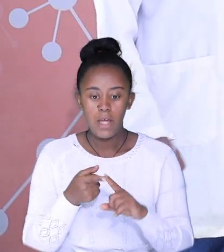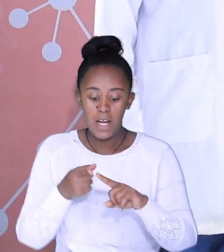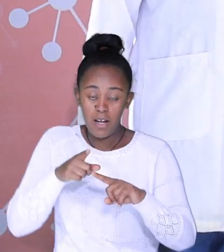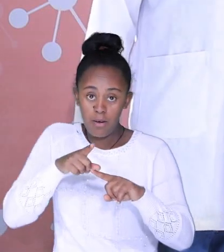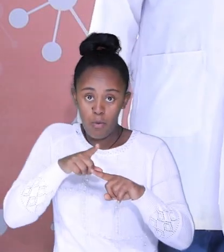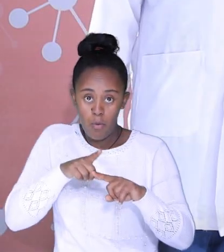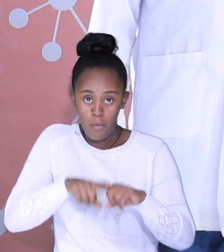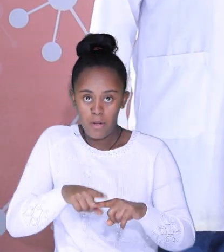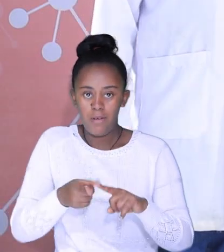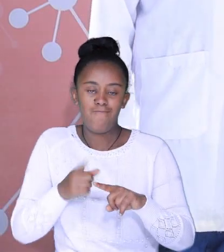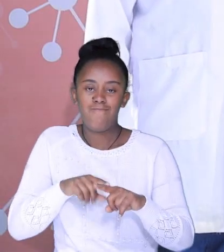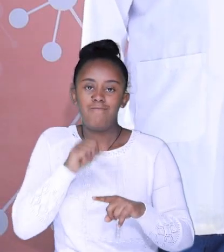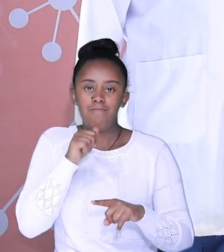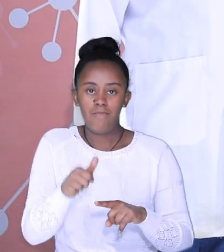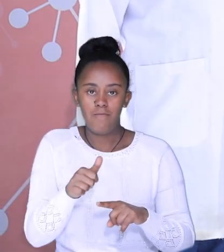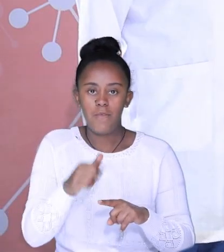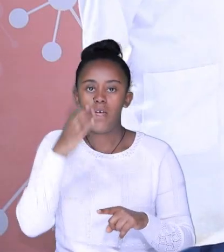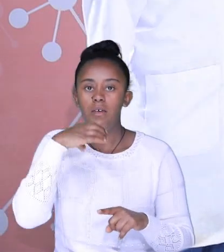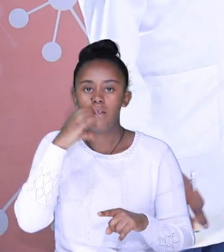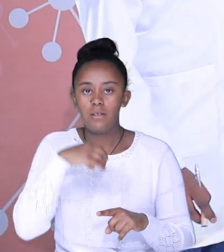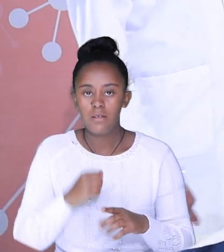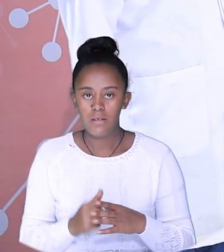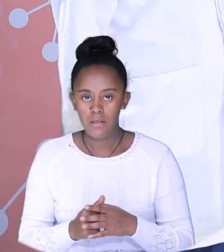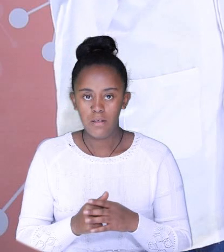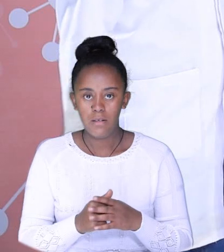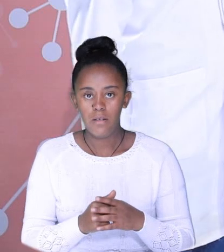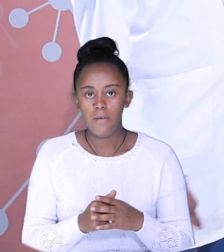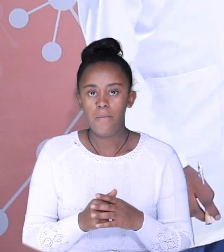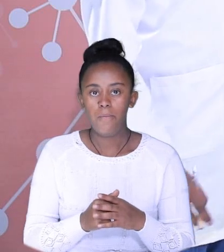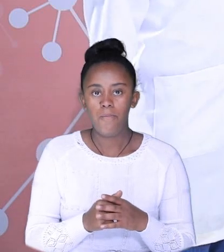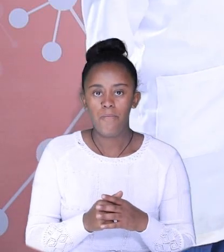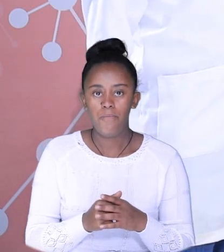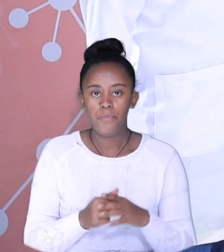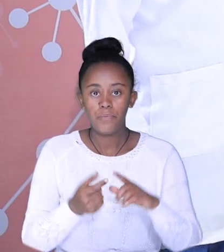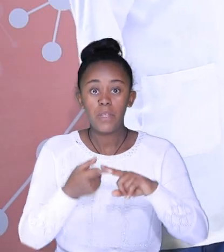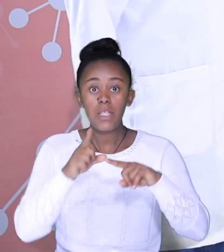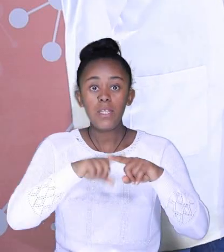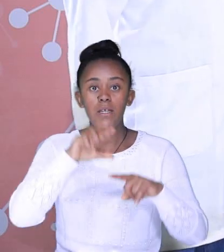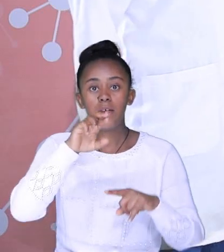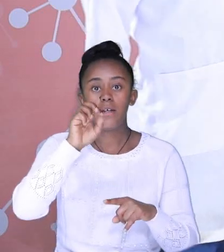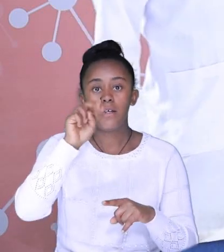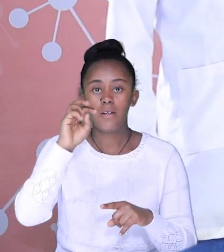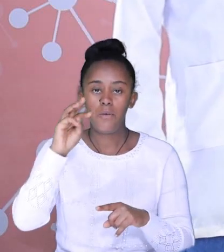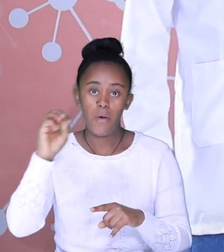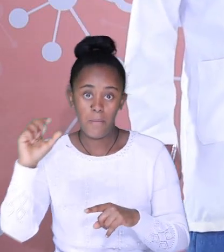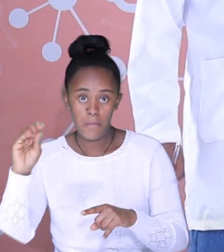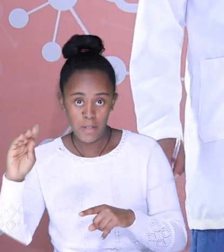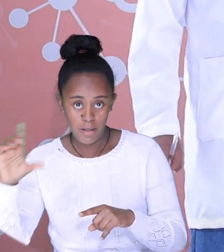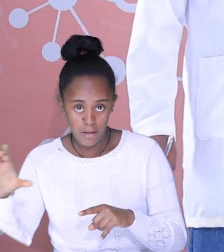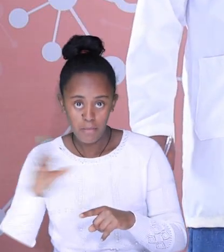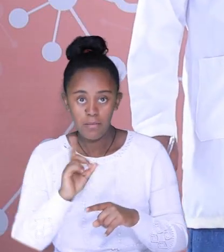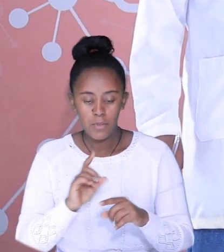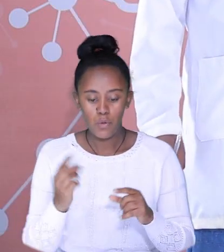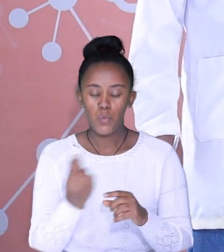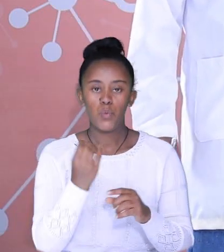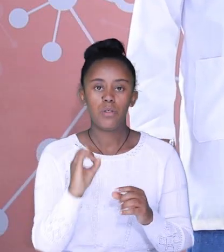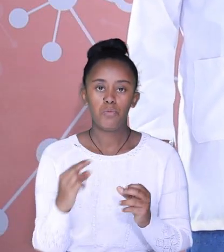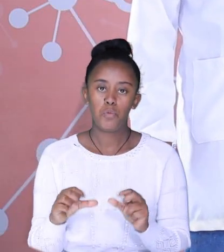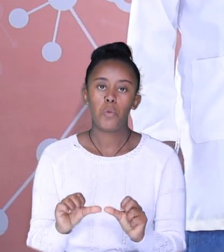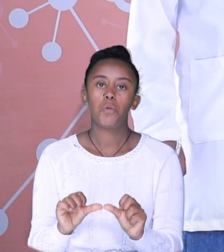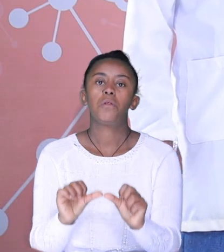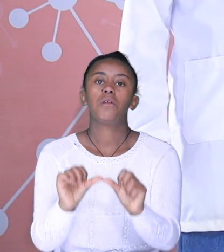and non-renewable heats, heat energies. Renewable using continuously. We can